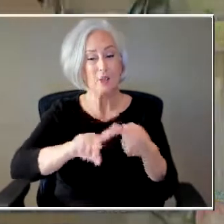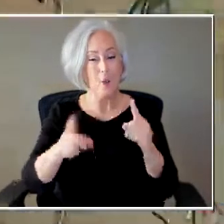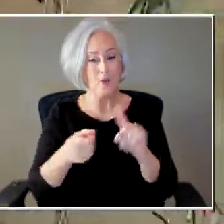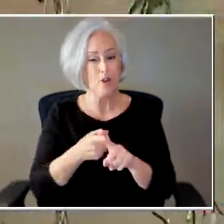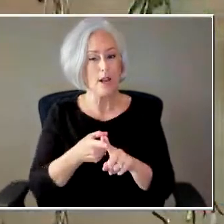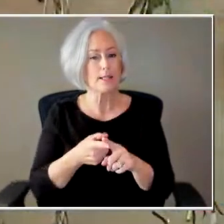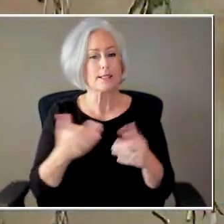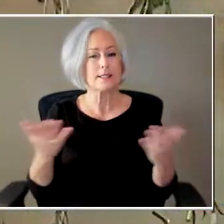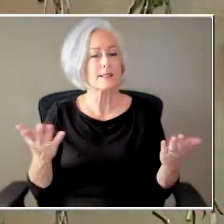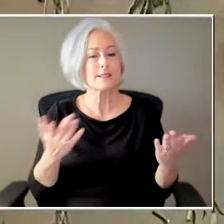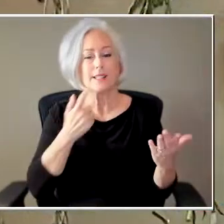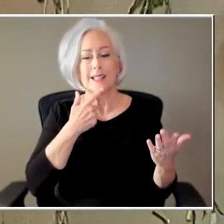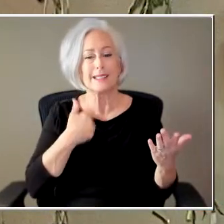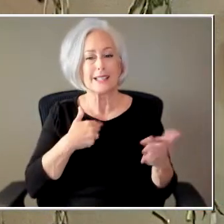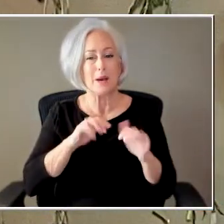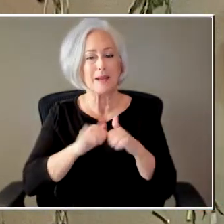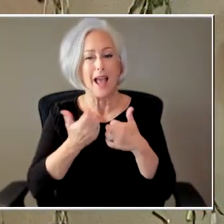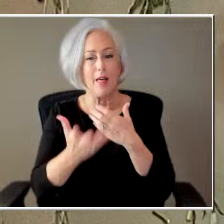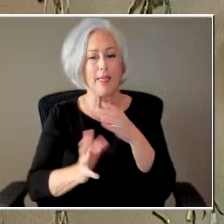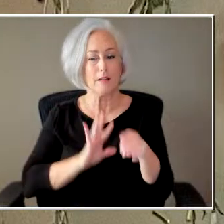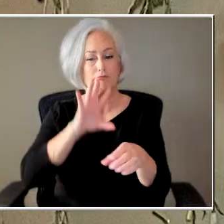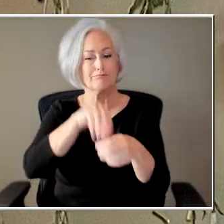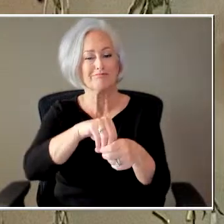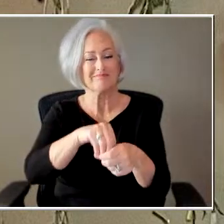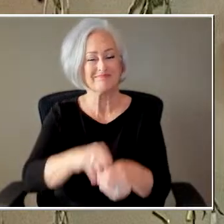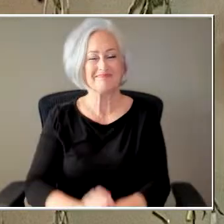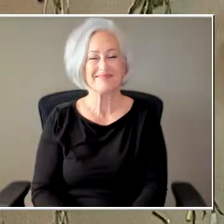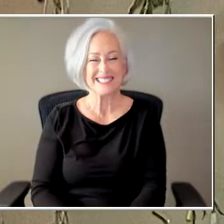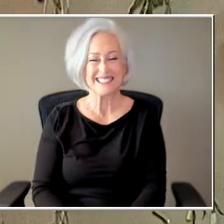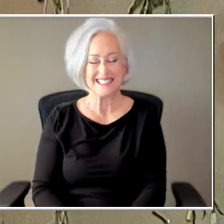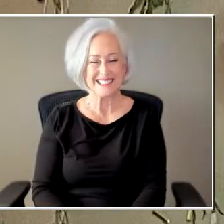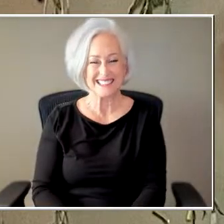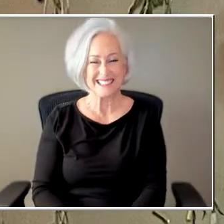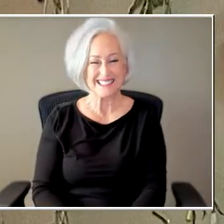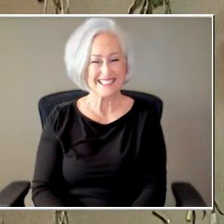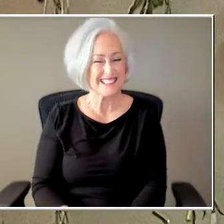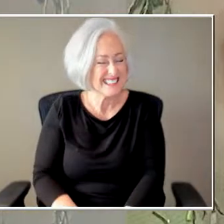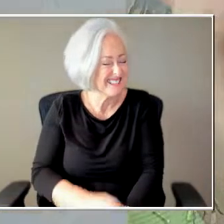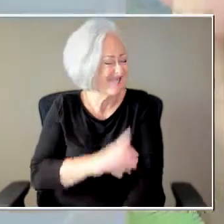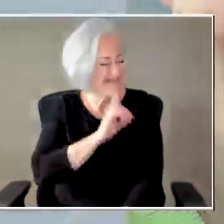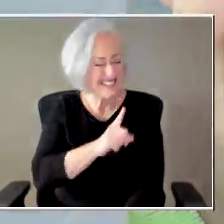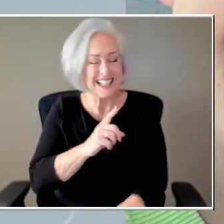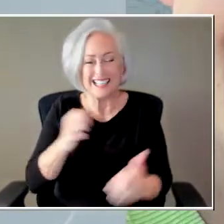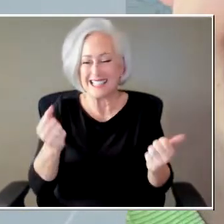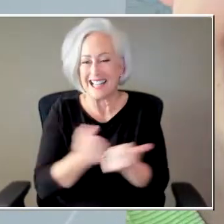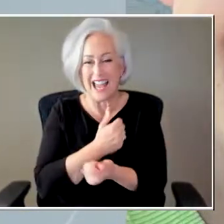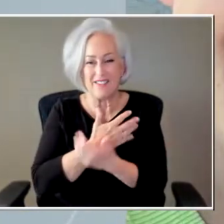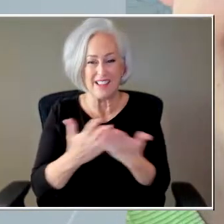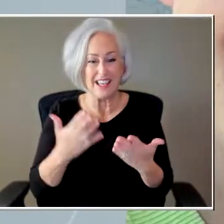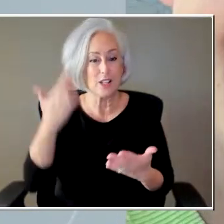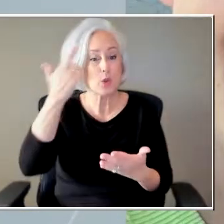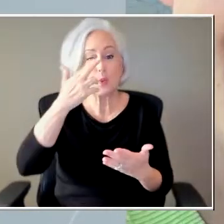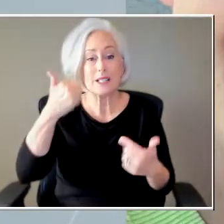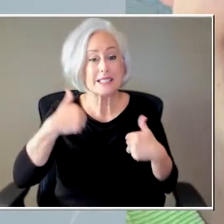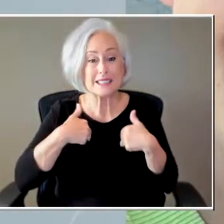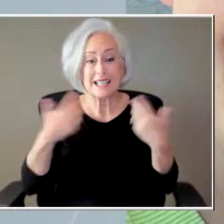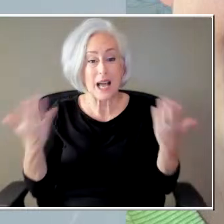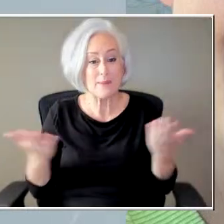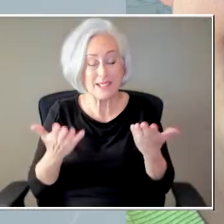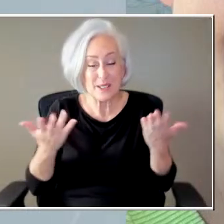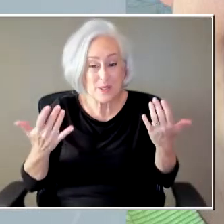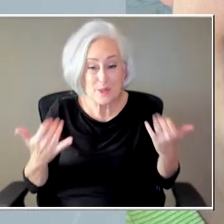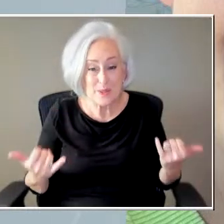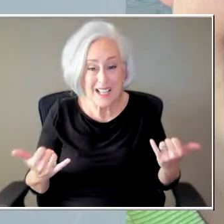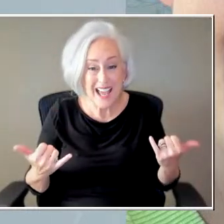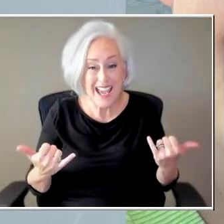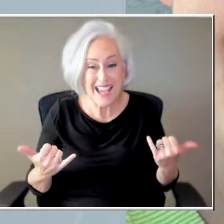big part for you? I mean, it's everything. It's the reason I'm here today. It's the reason I can smile